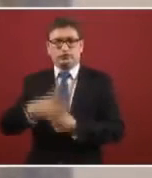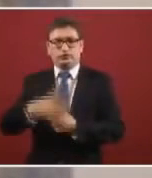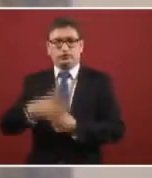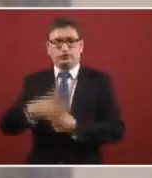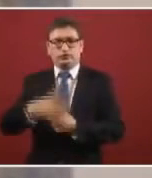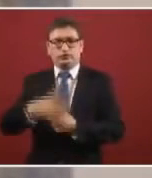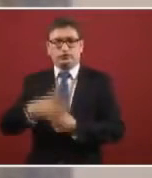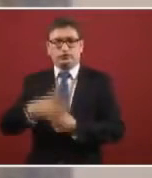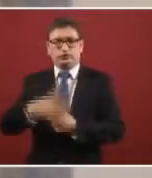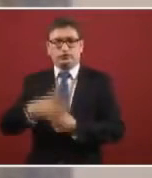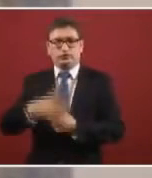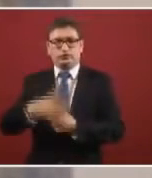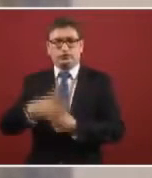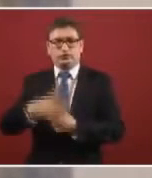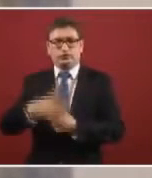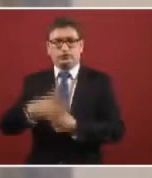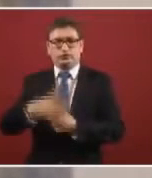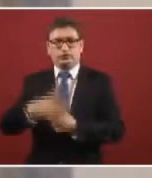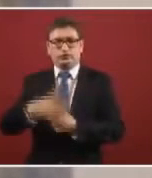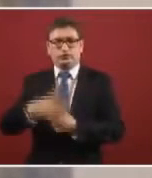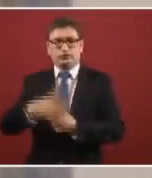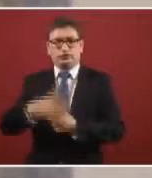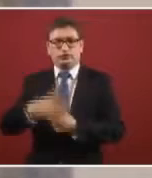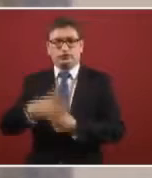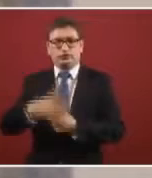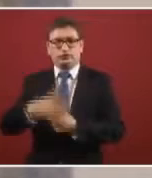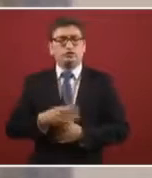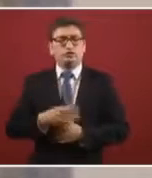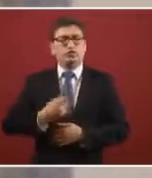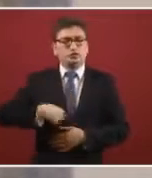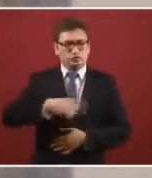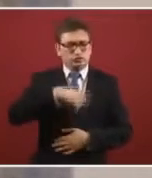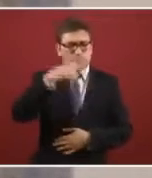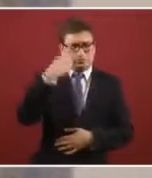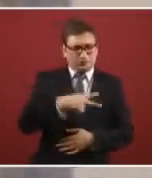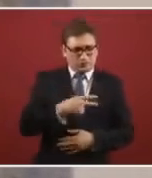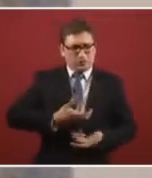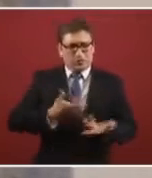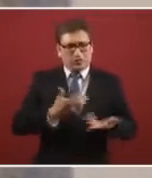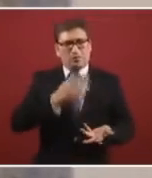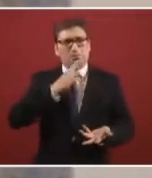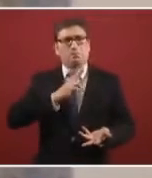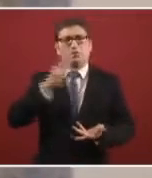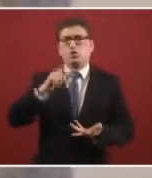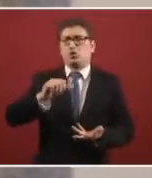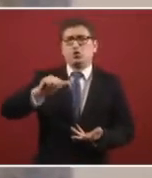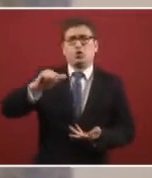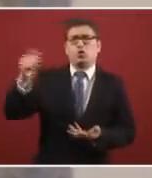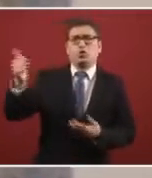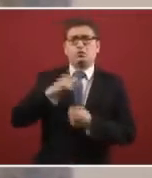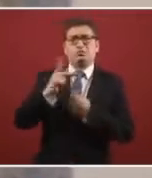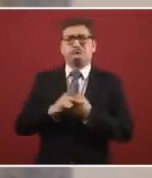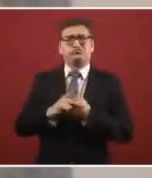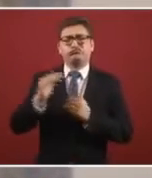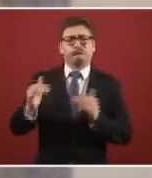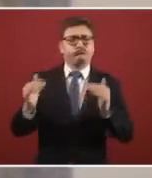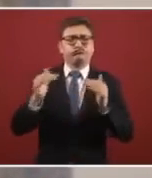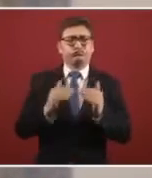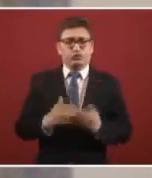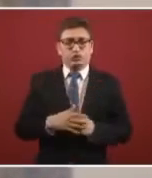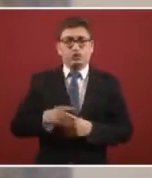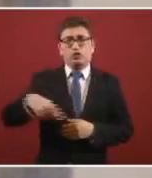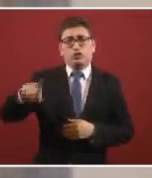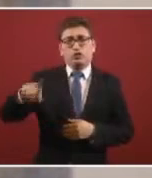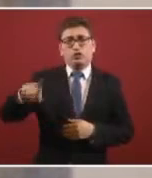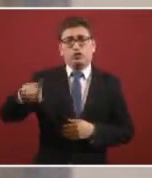Mexicans can do everything better than anyone. Quiero otro país. Any other country. Cuando un gobernante extranjero me